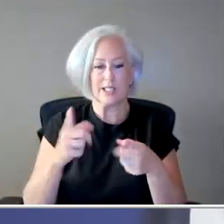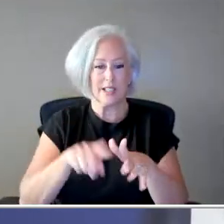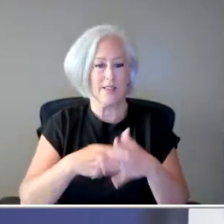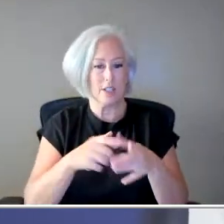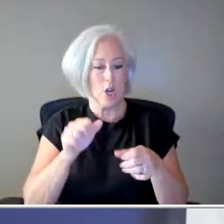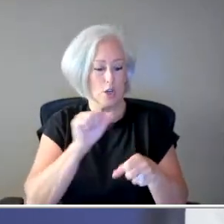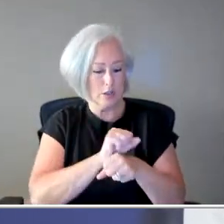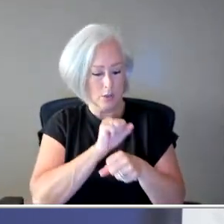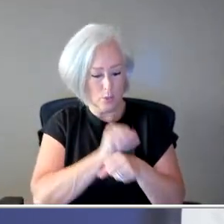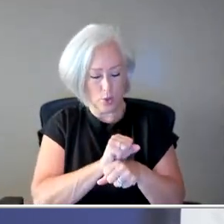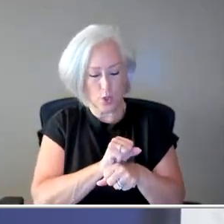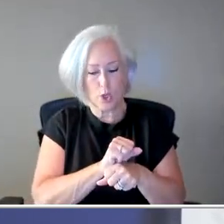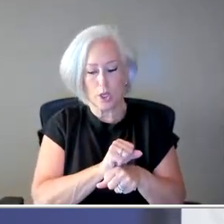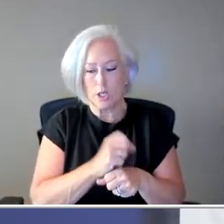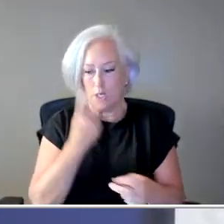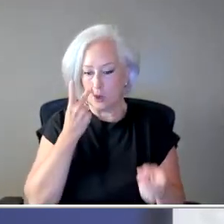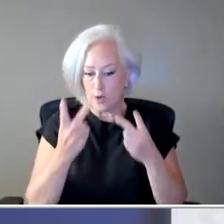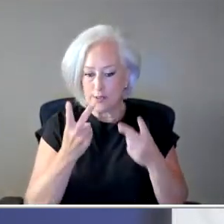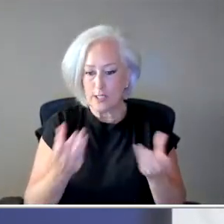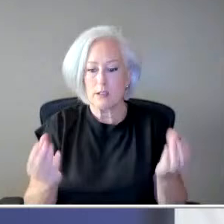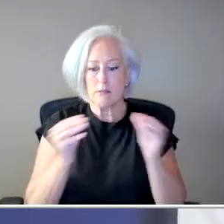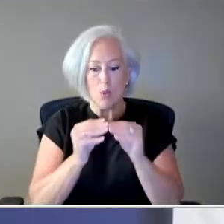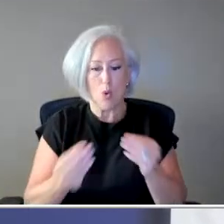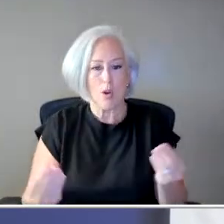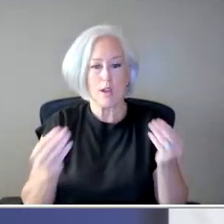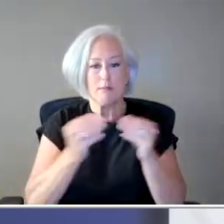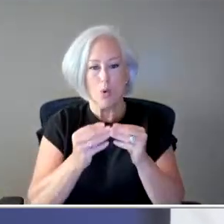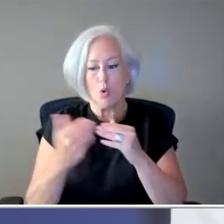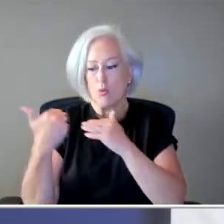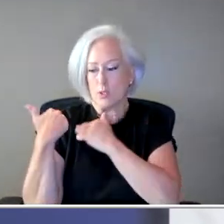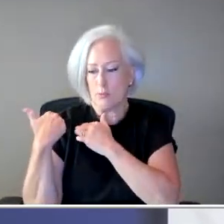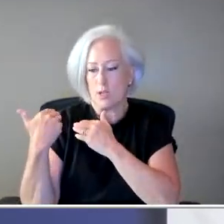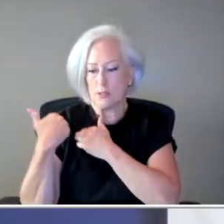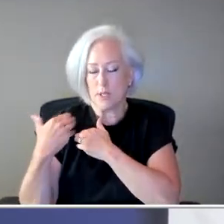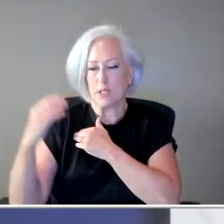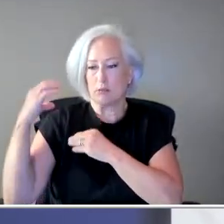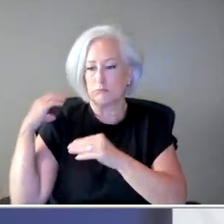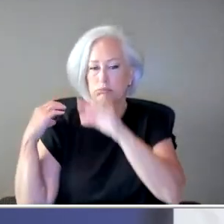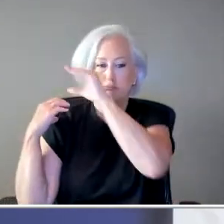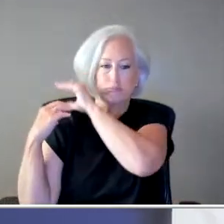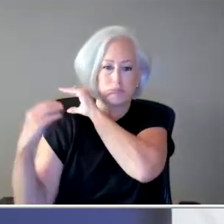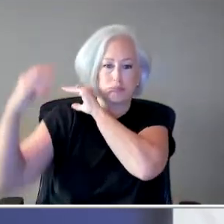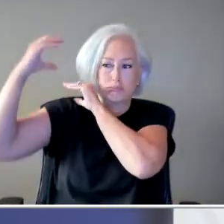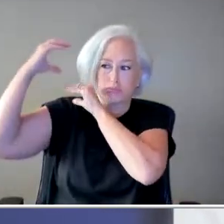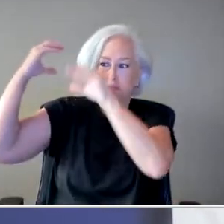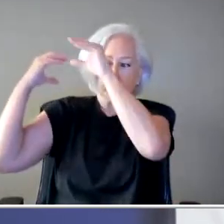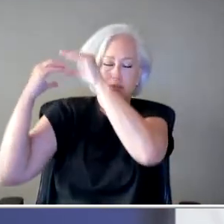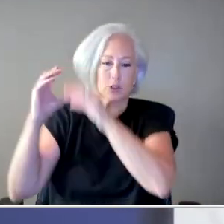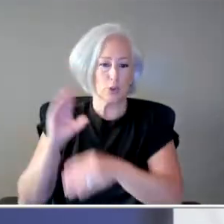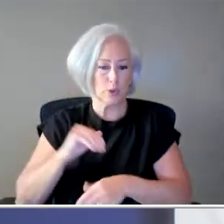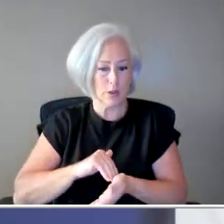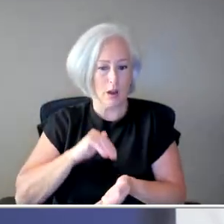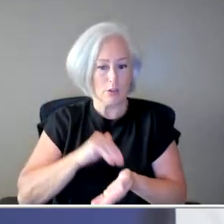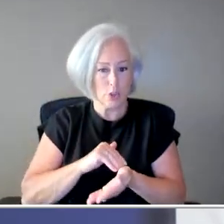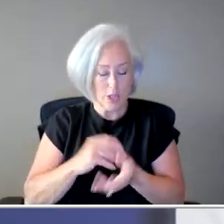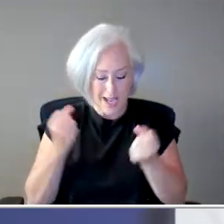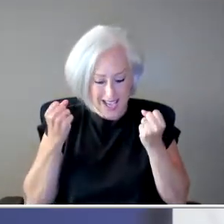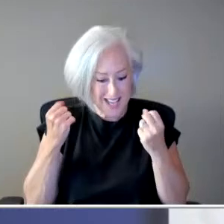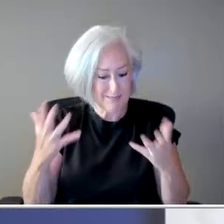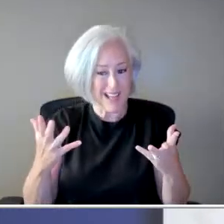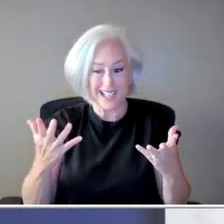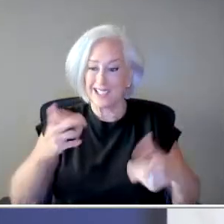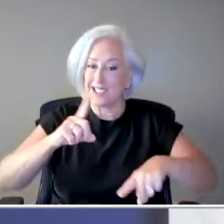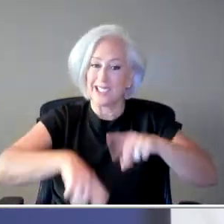seen more and more responsibilities lumped on physicians, and honestly, many of them are outside of our control,